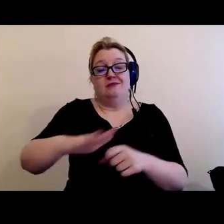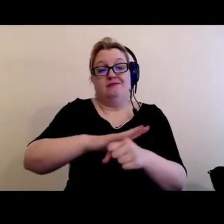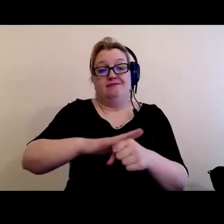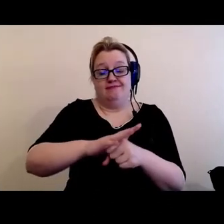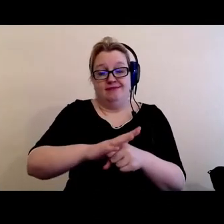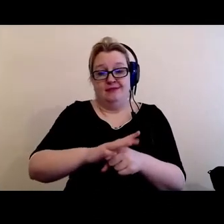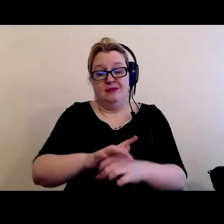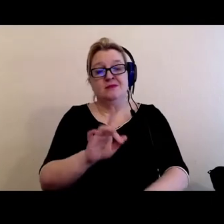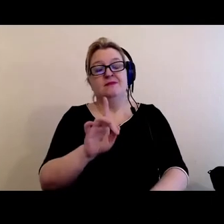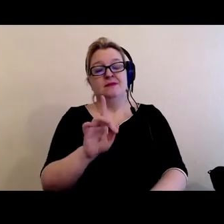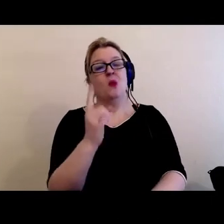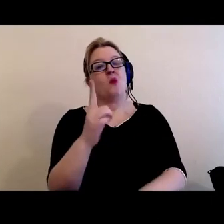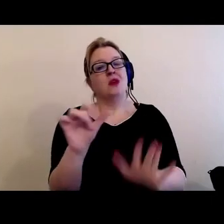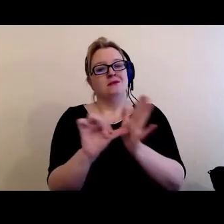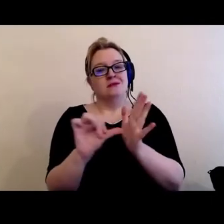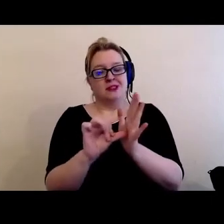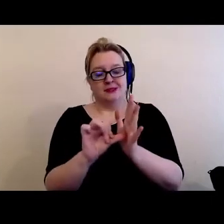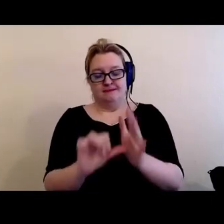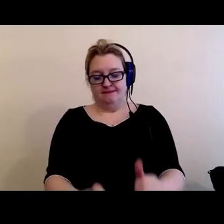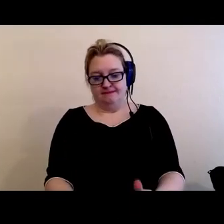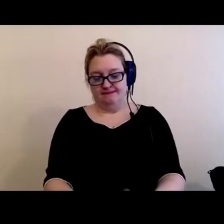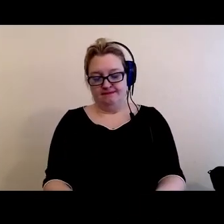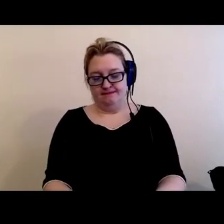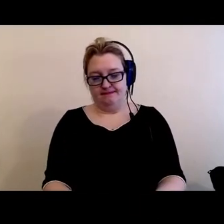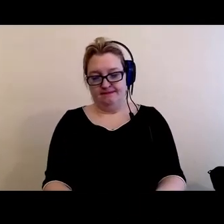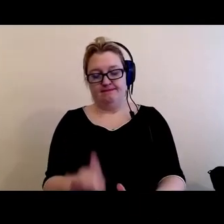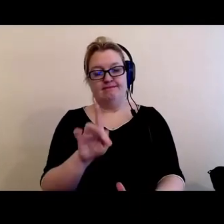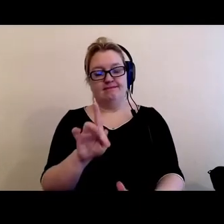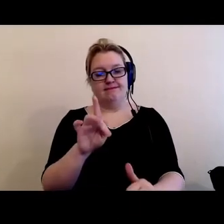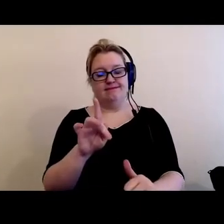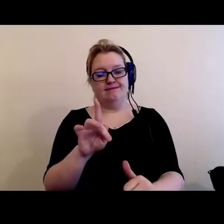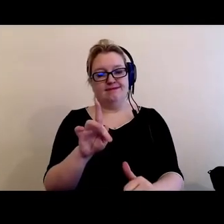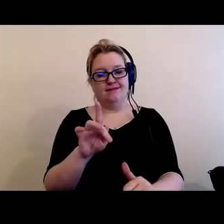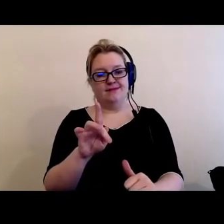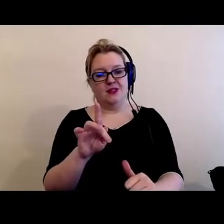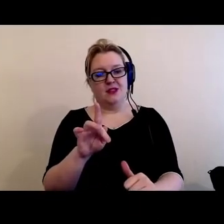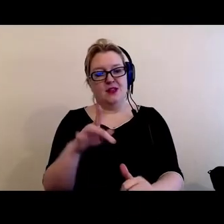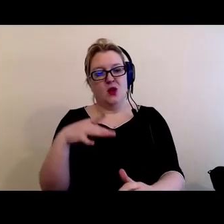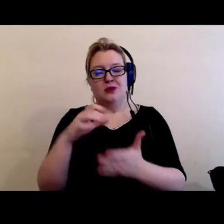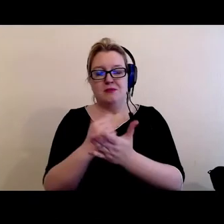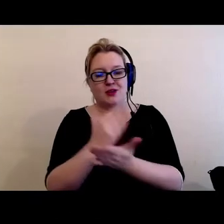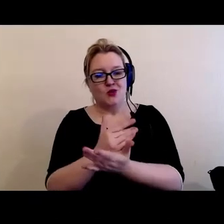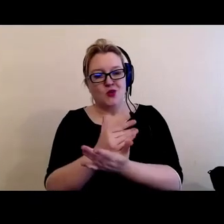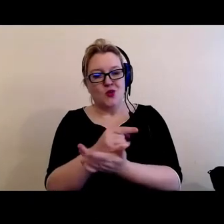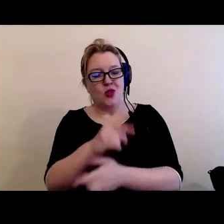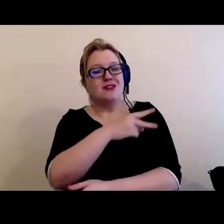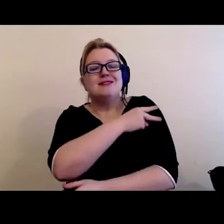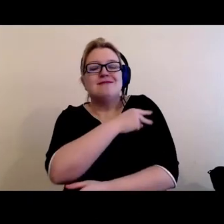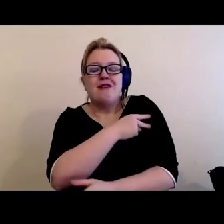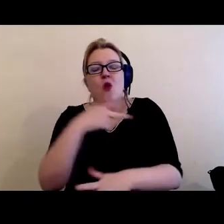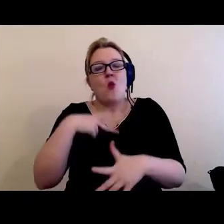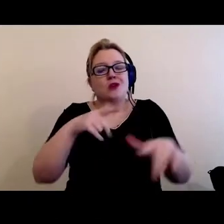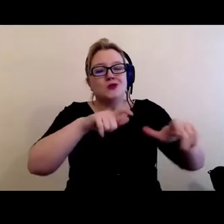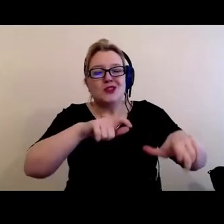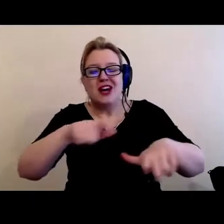sector then is to make sure it remains a sector that people want to stay and develop their careers in, rather than come work for a